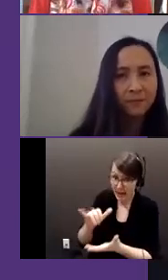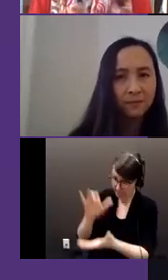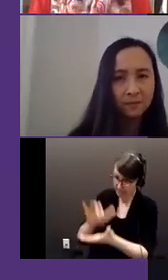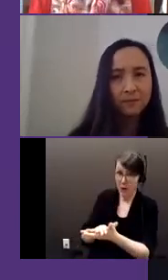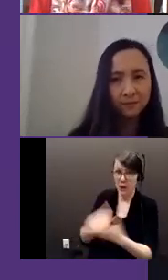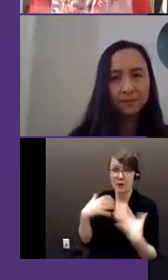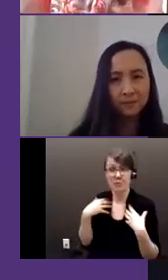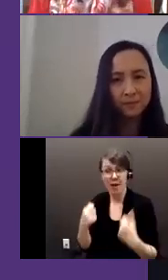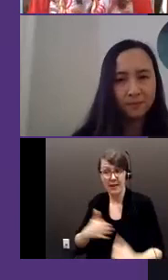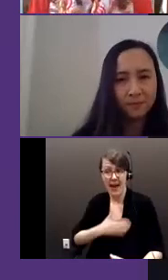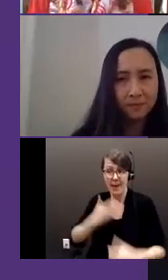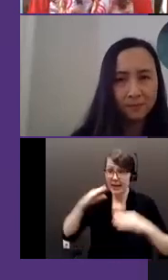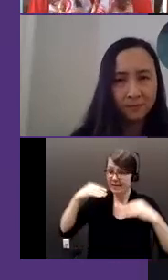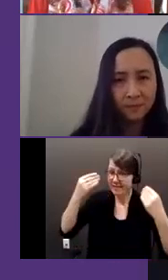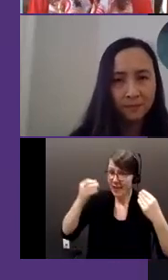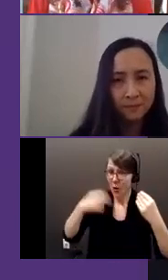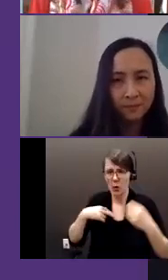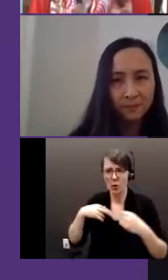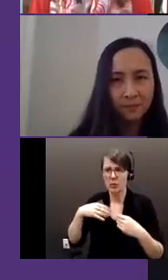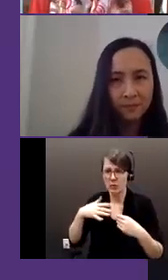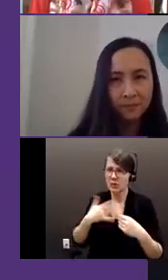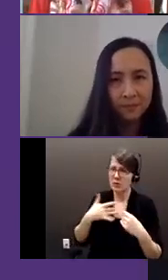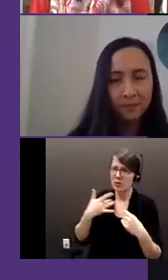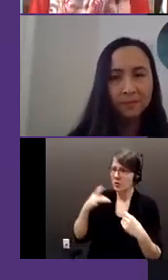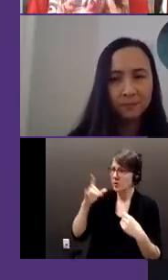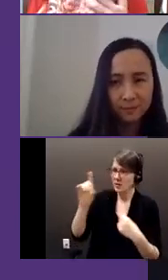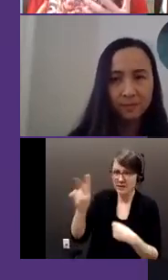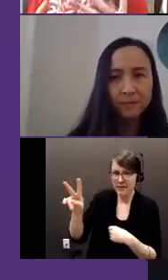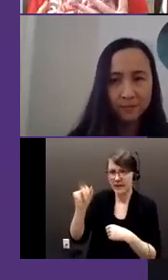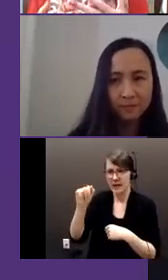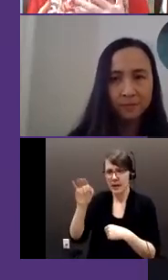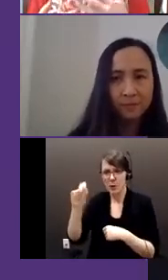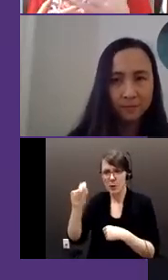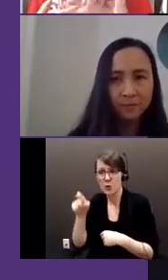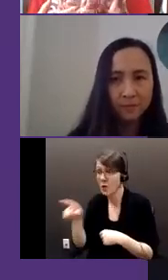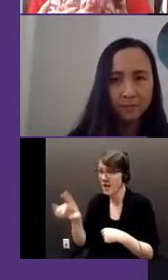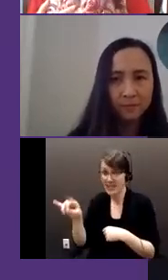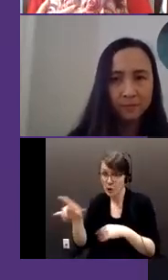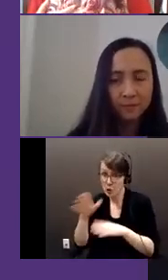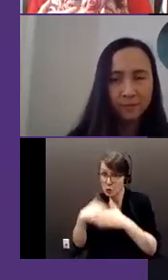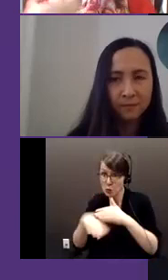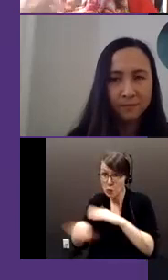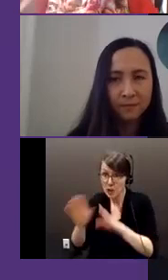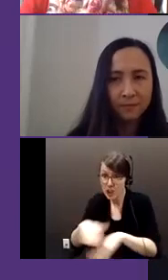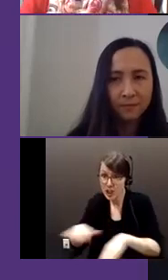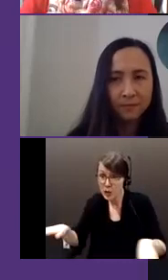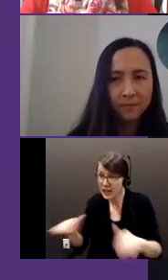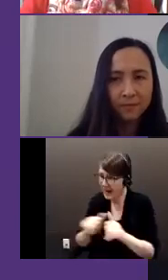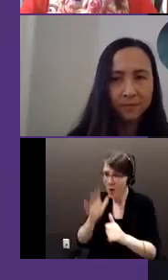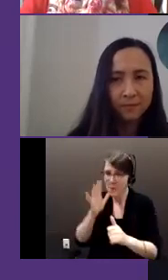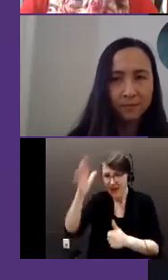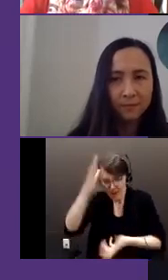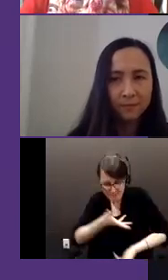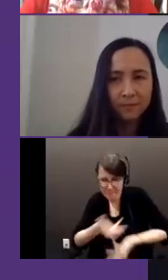abusive? How did it inform their parenting if they have children? You know, we invite and we are